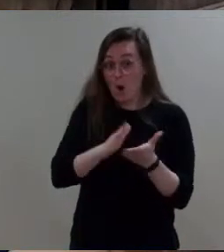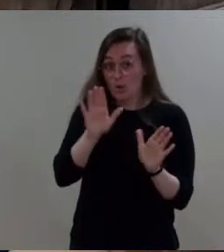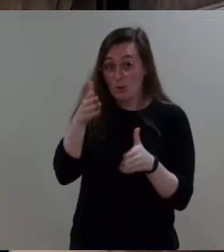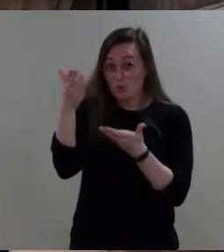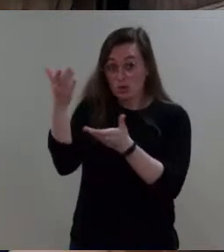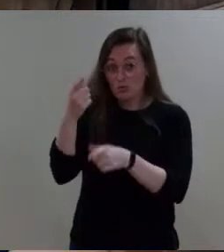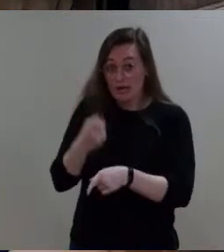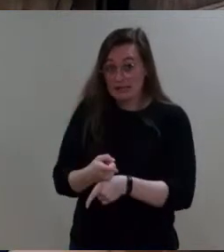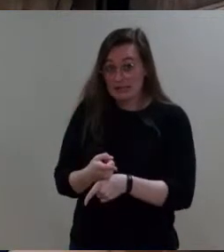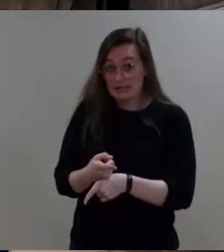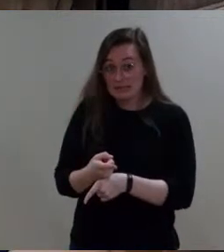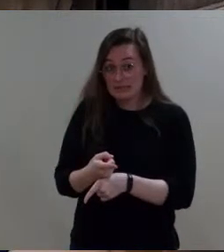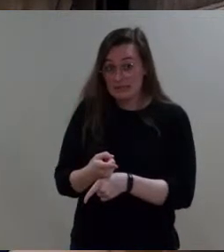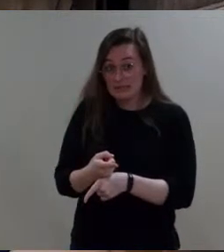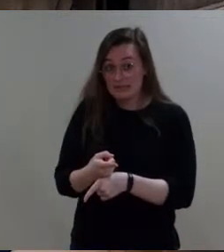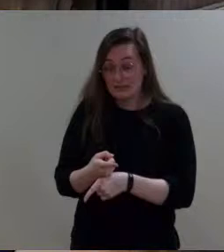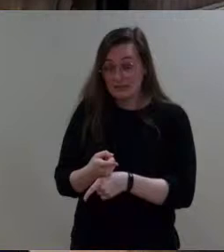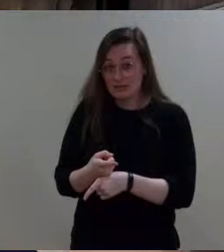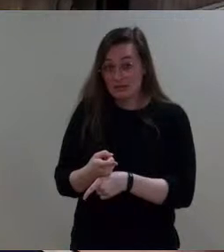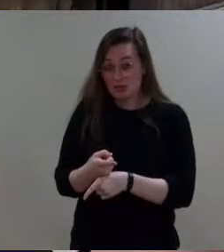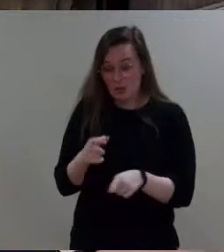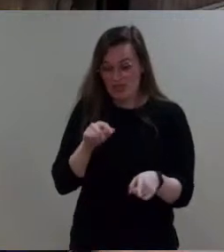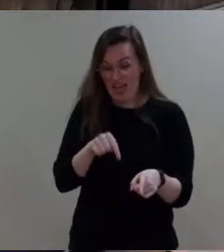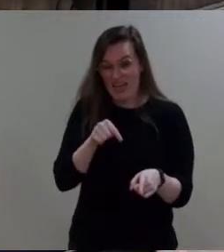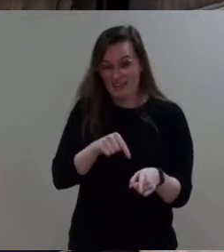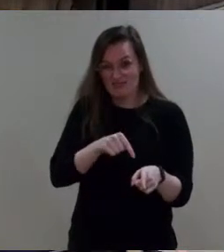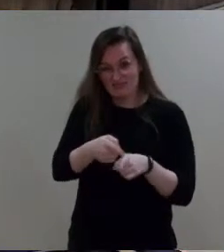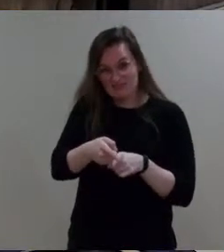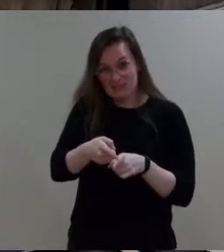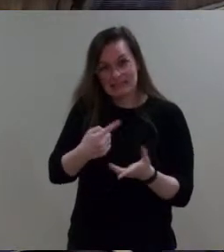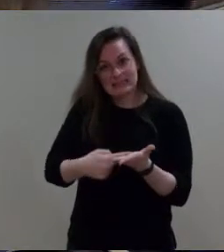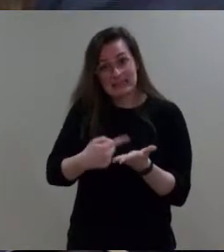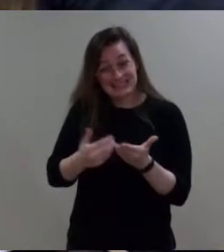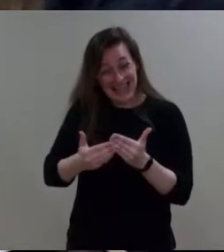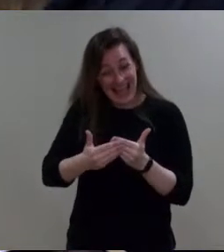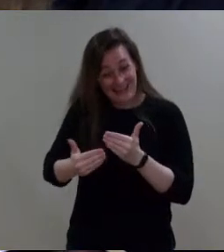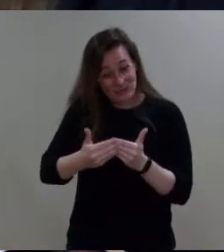discussed afterwards when we're talking policy, or? So,